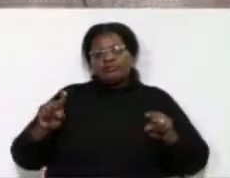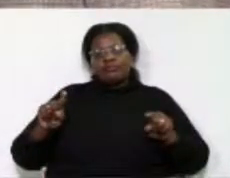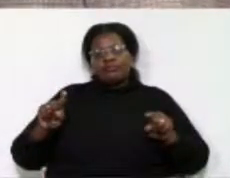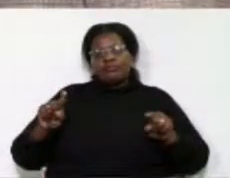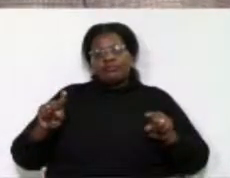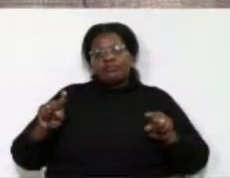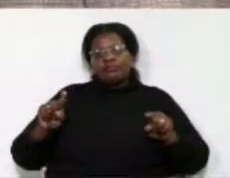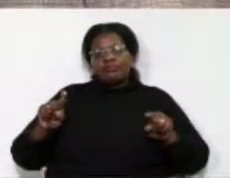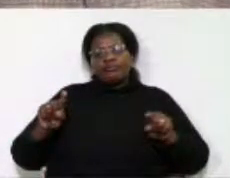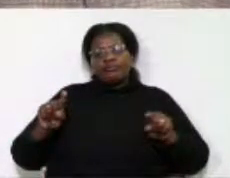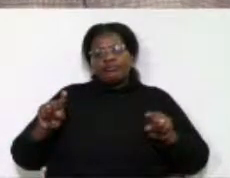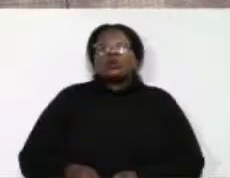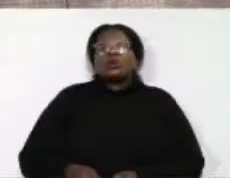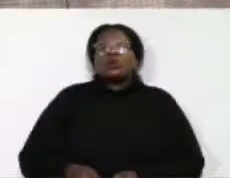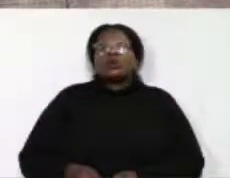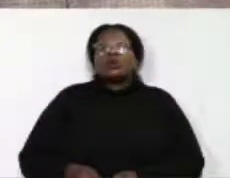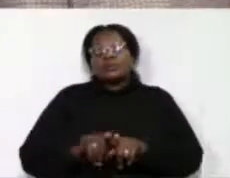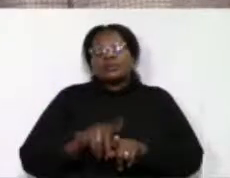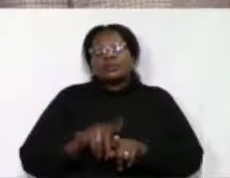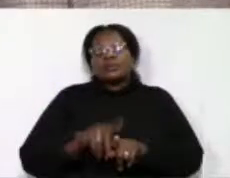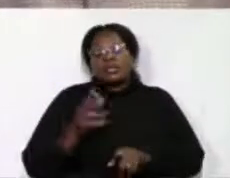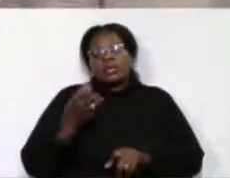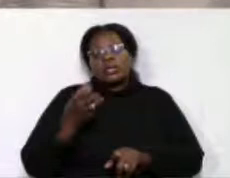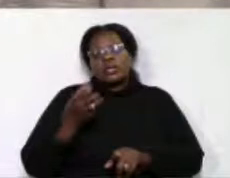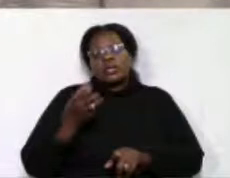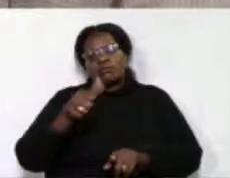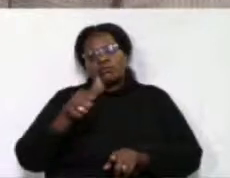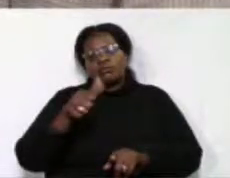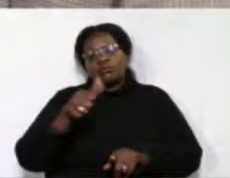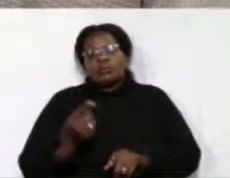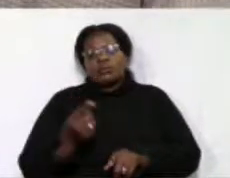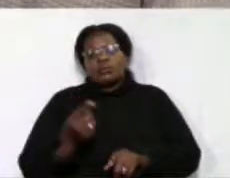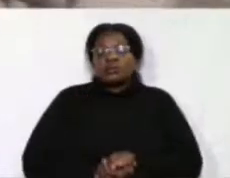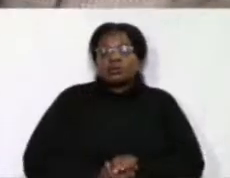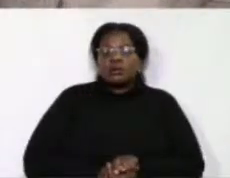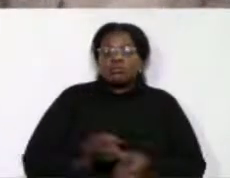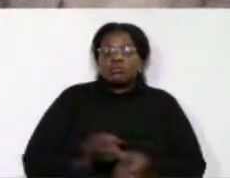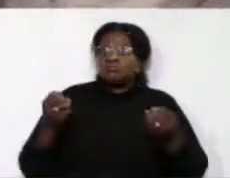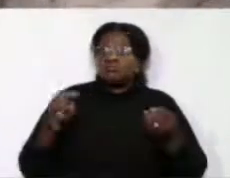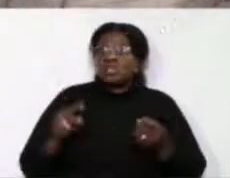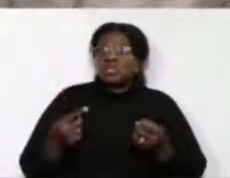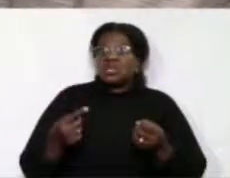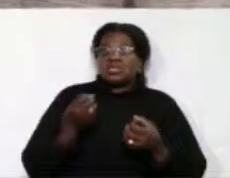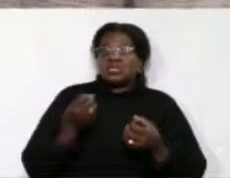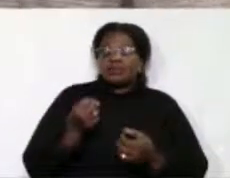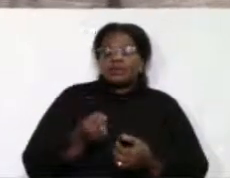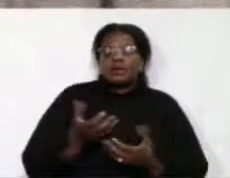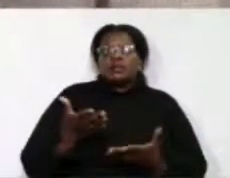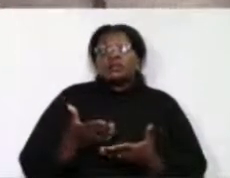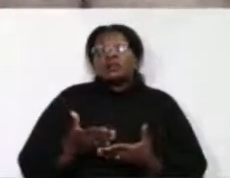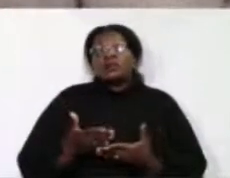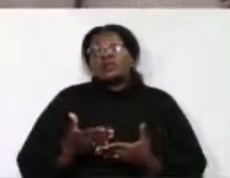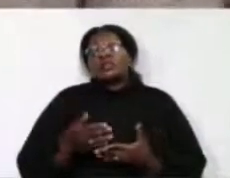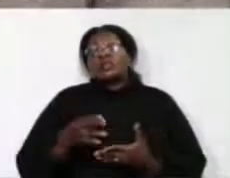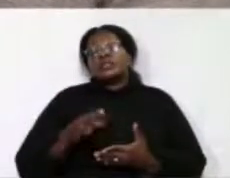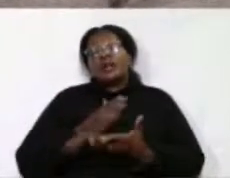that guy is a liability. Well, it's not that sort of liability, right? A liability is now something that you are owing money